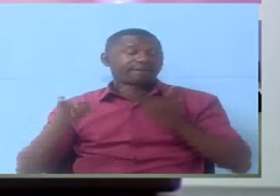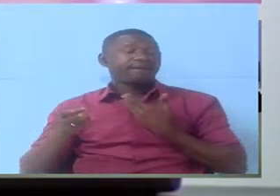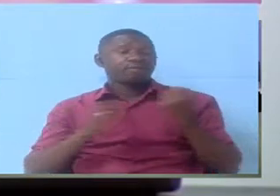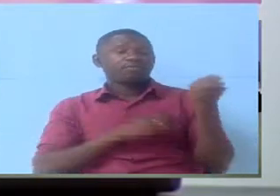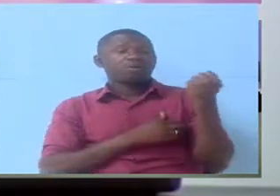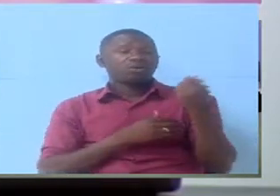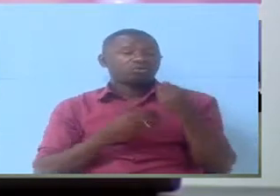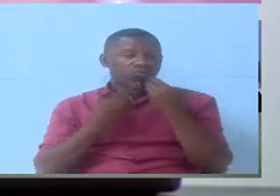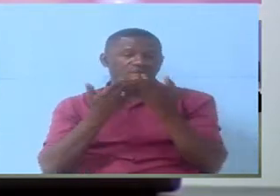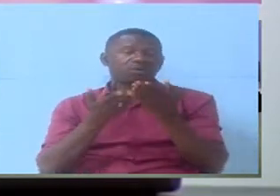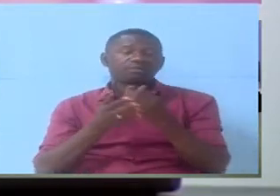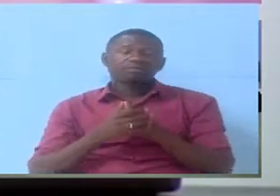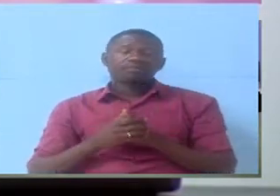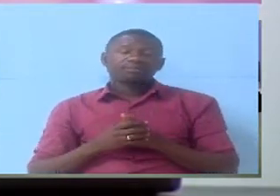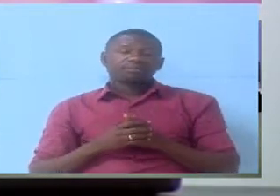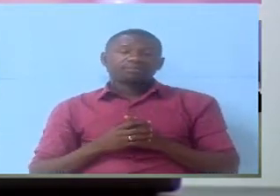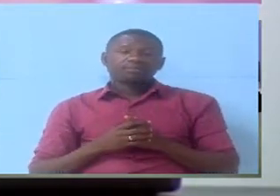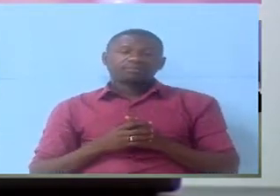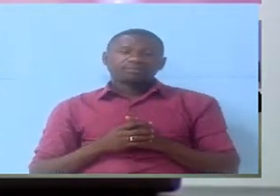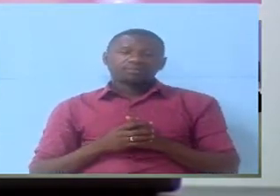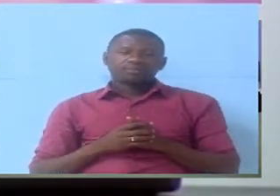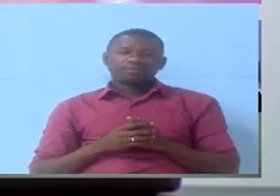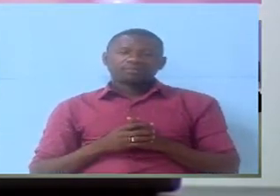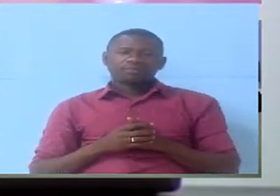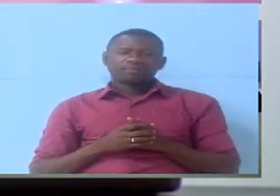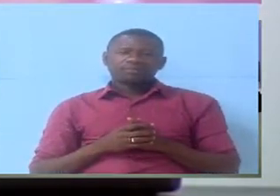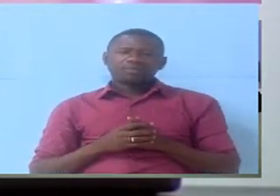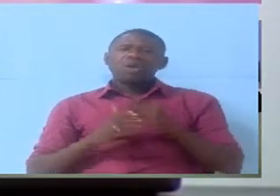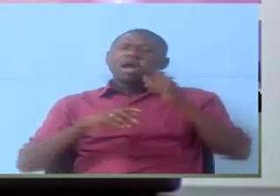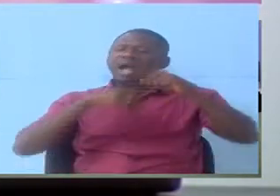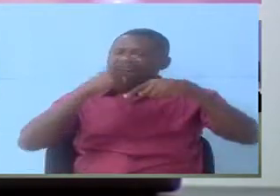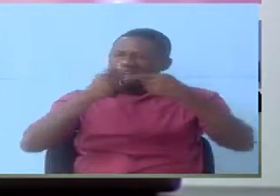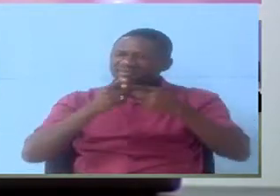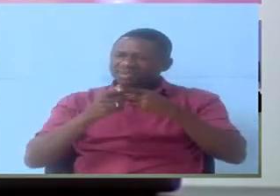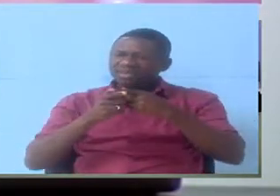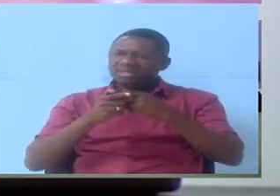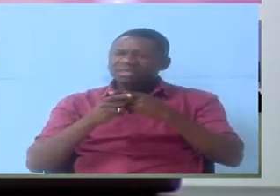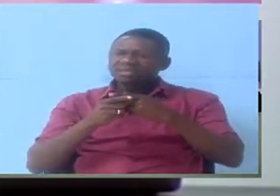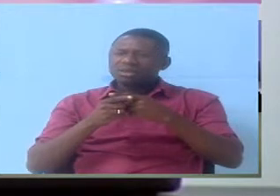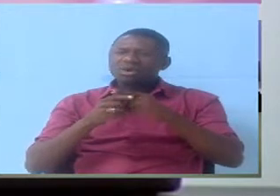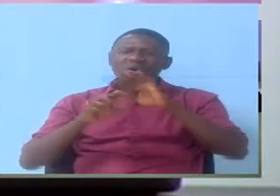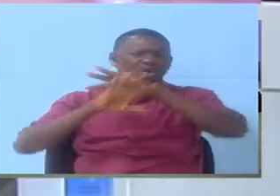Did you see a serious investigation going on?